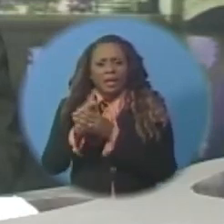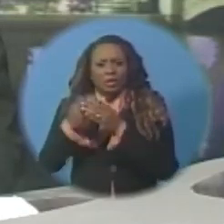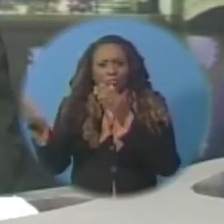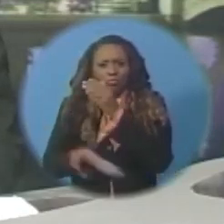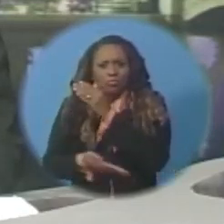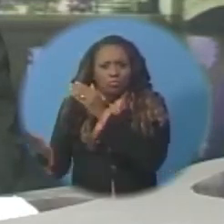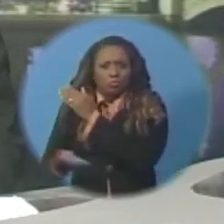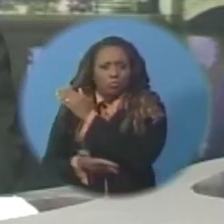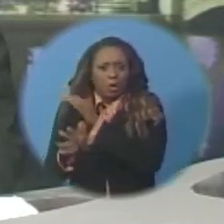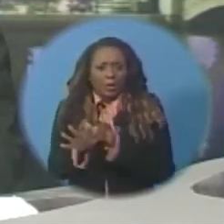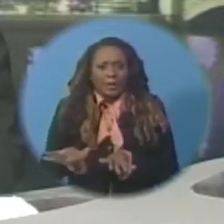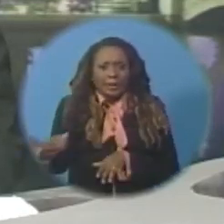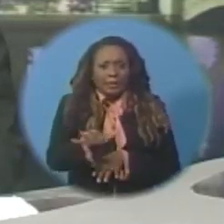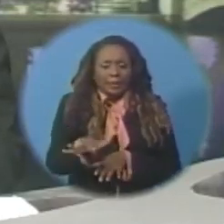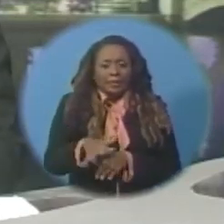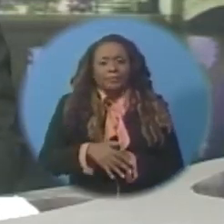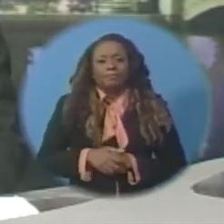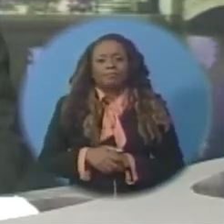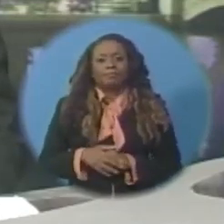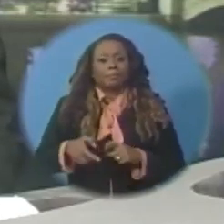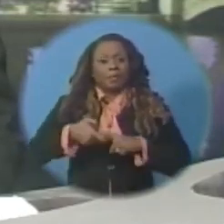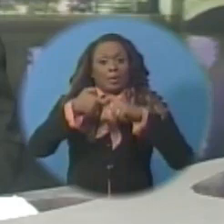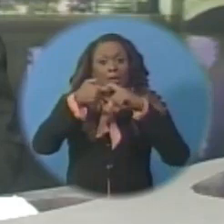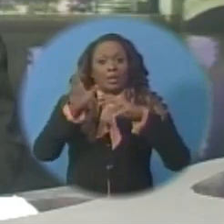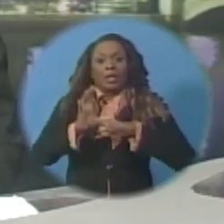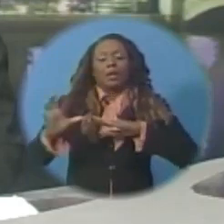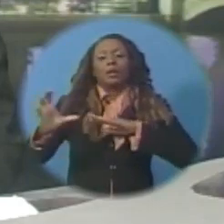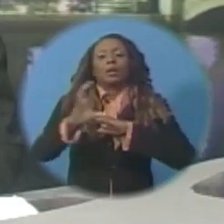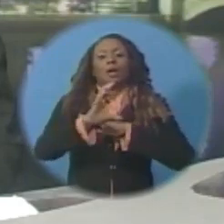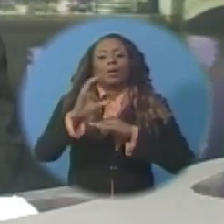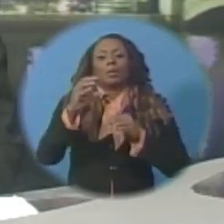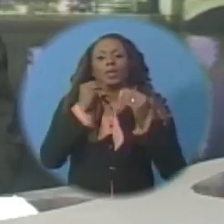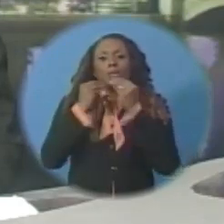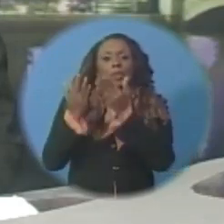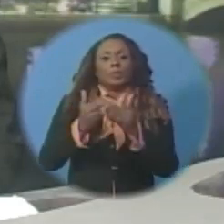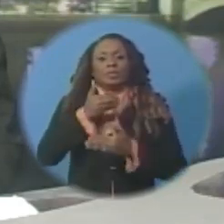Wednesday. After the break, we'll take a look at stories making headlines across our region.